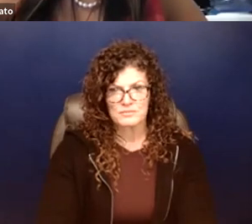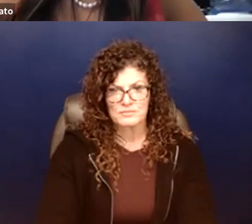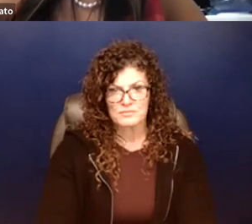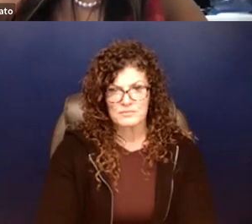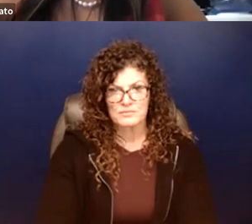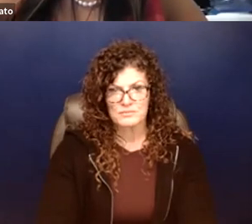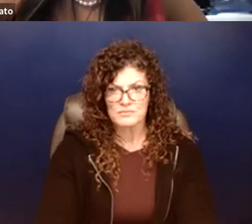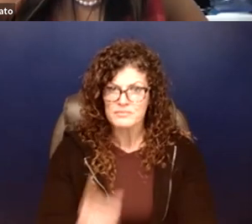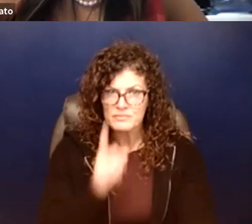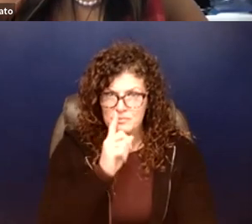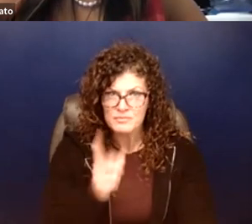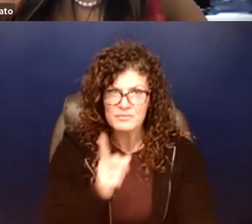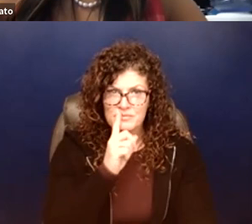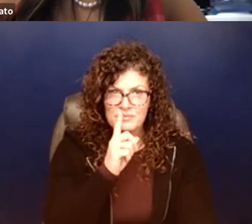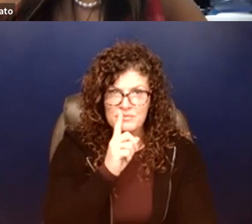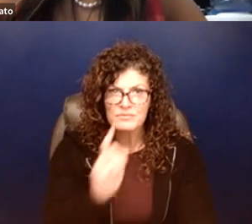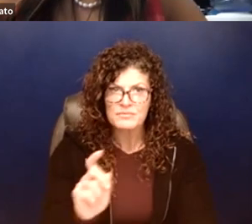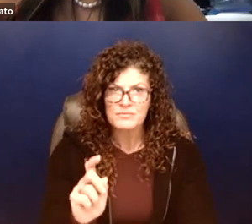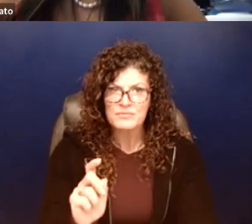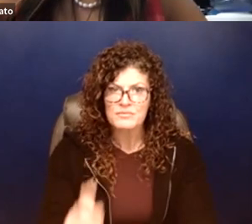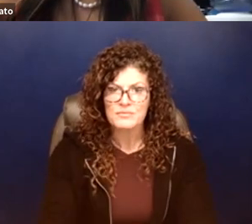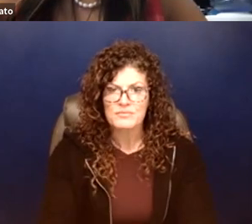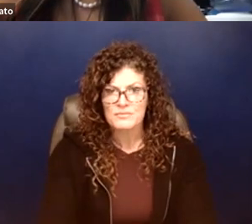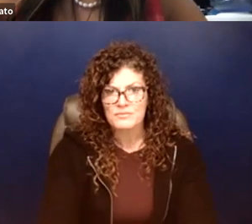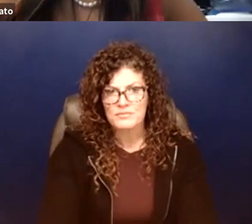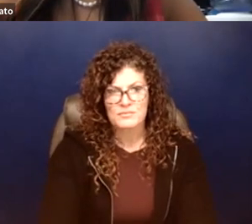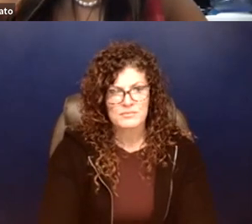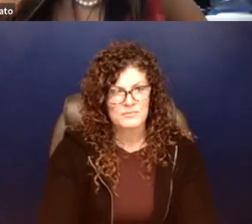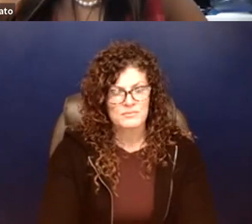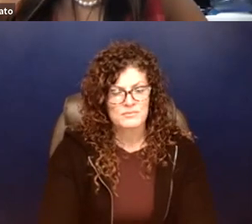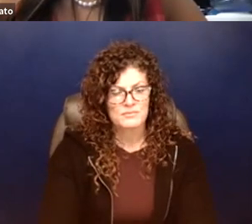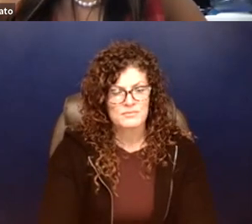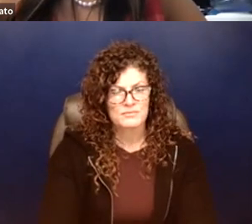You were unmuted for a second and then back on mute.